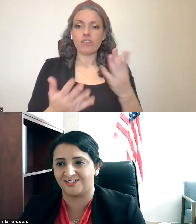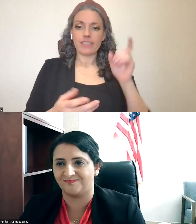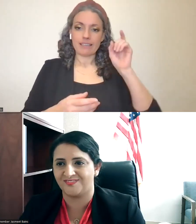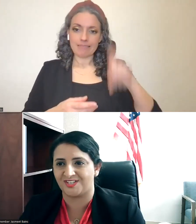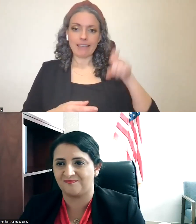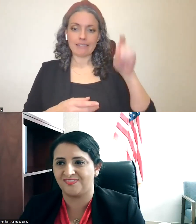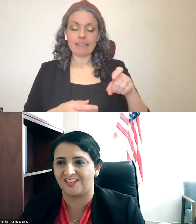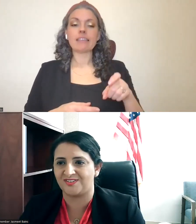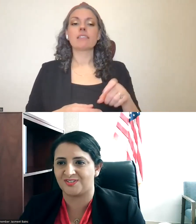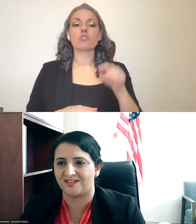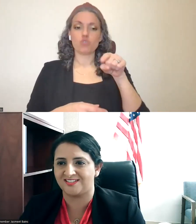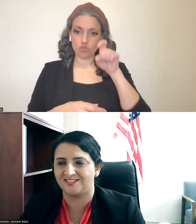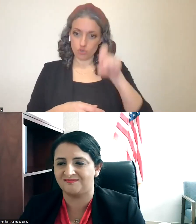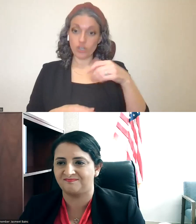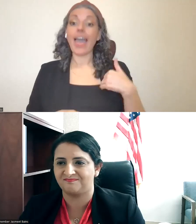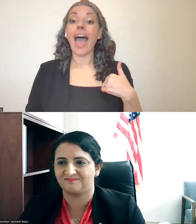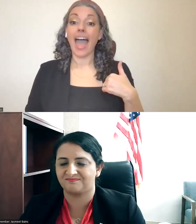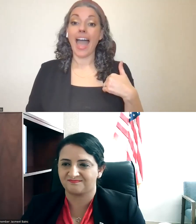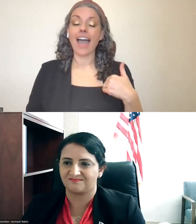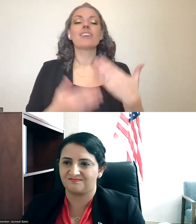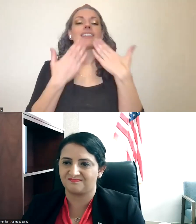and deserve. So, thank you so much.